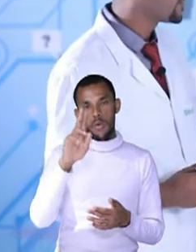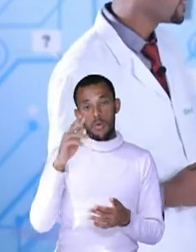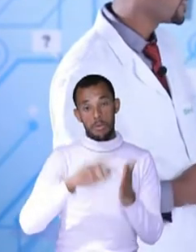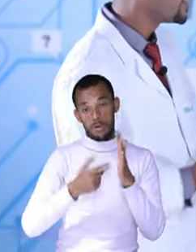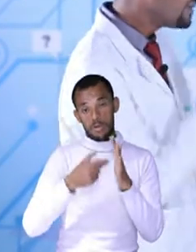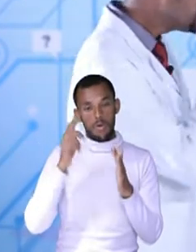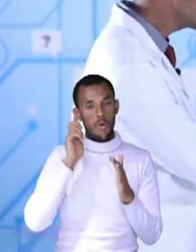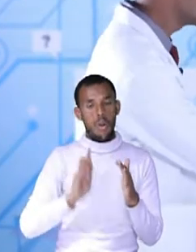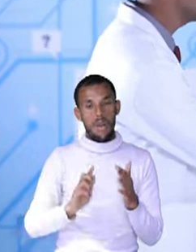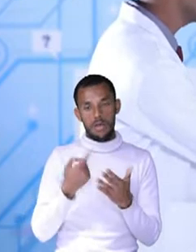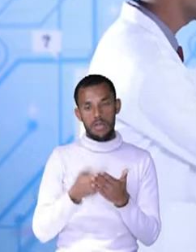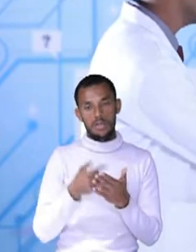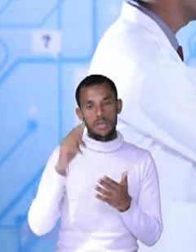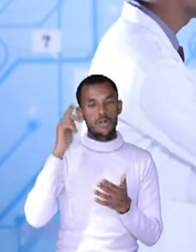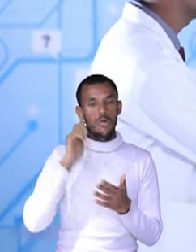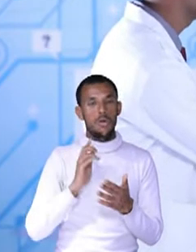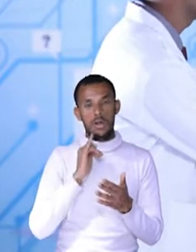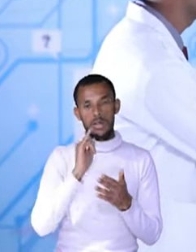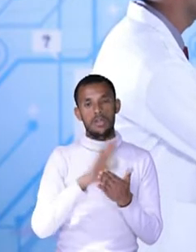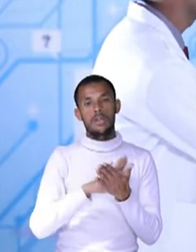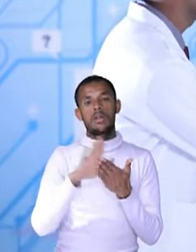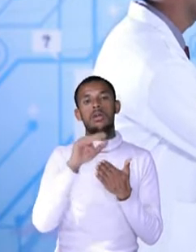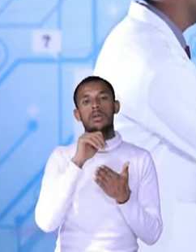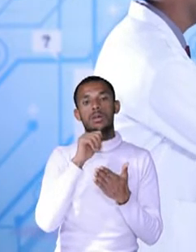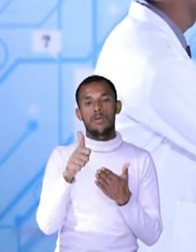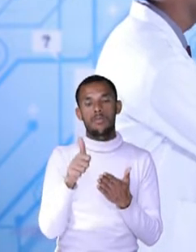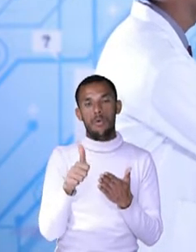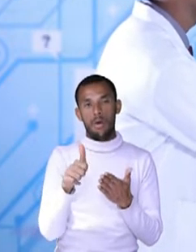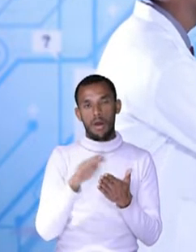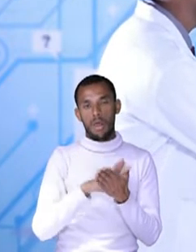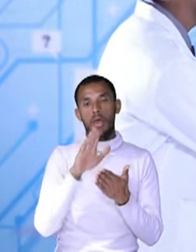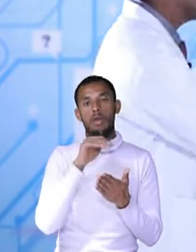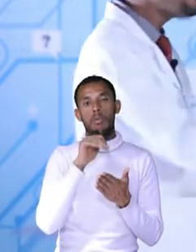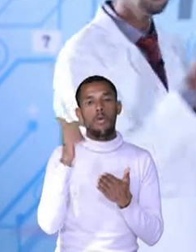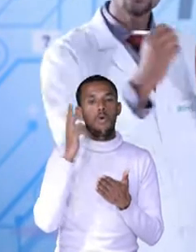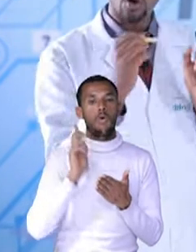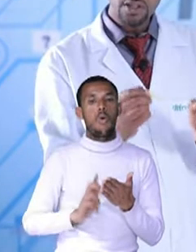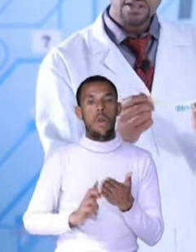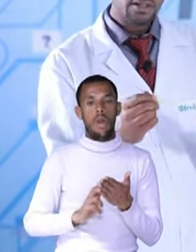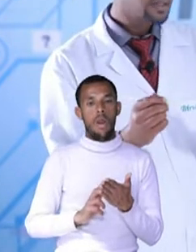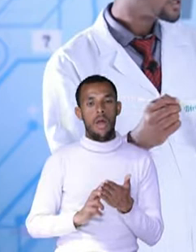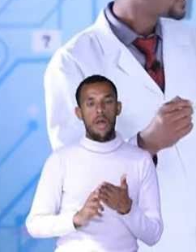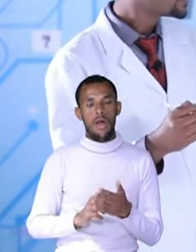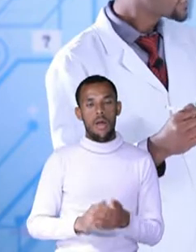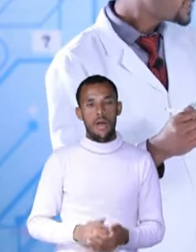gold. But this gold is impure. Impure gold. Impure